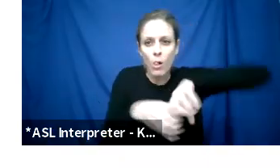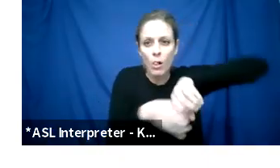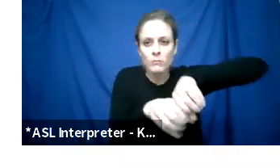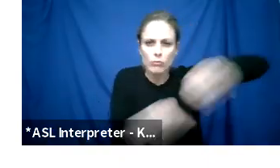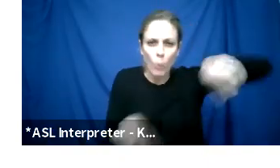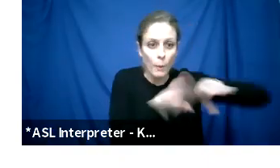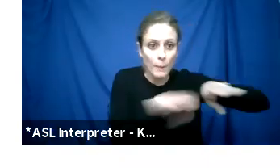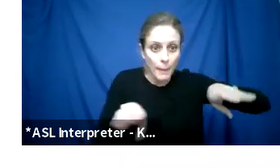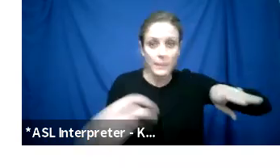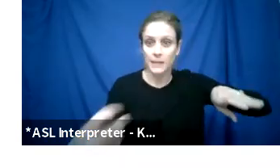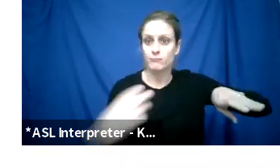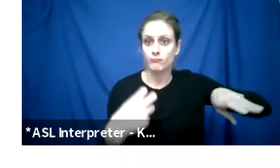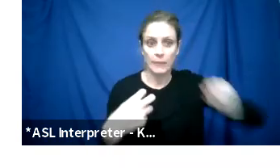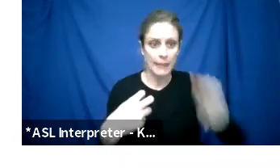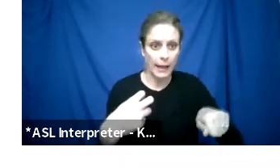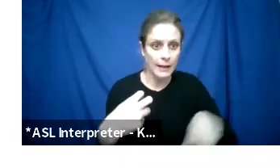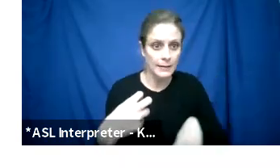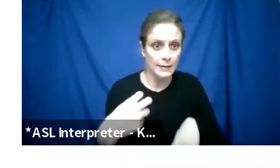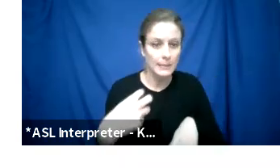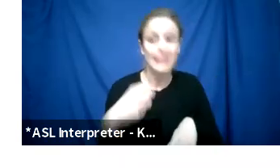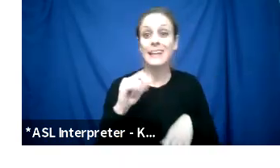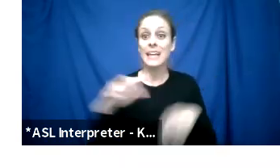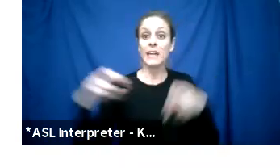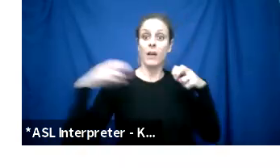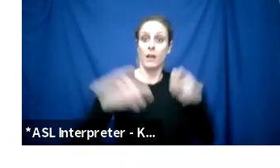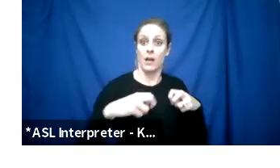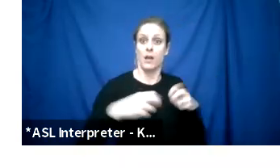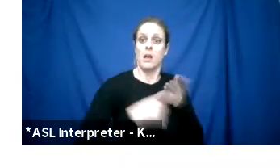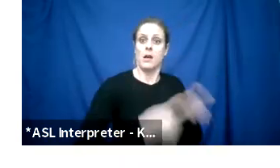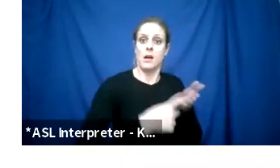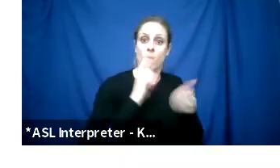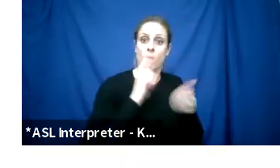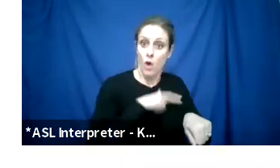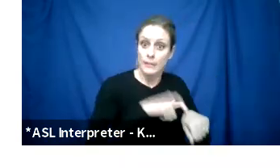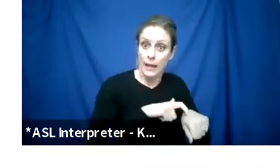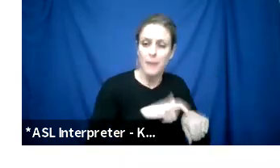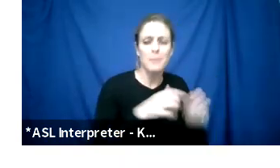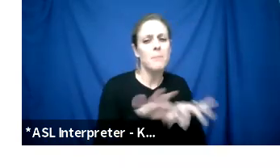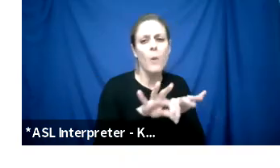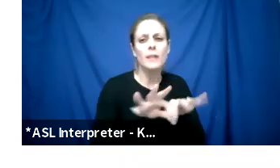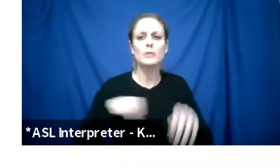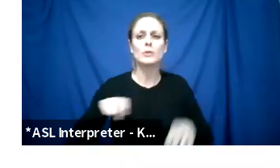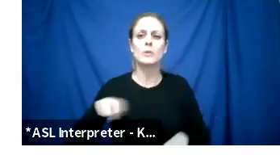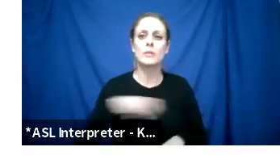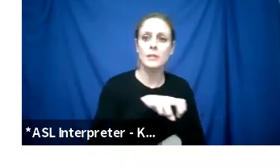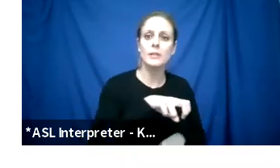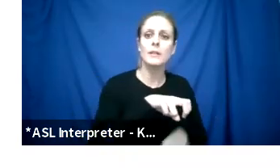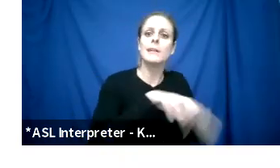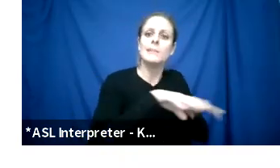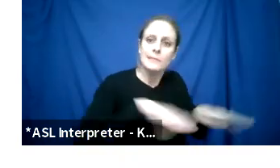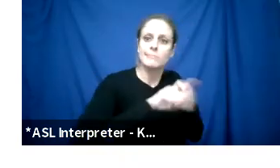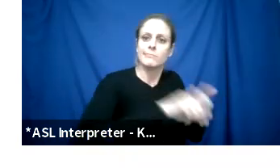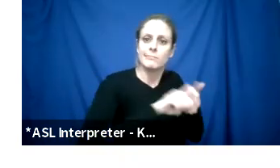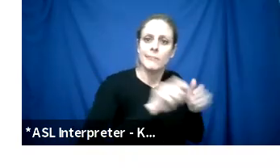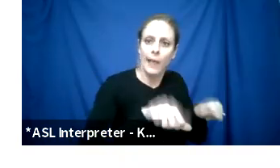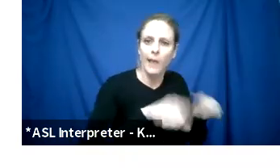be there for any length of time. It's so important to be able to wheel up there and be able to use it as a surface that's a work surface intended to fill